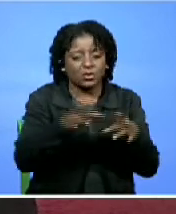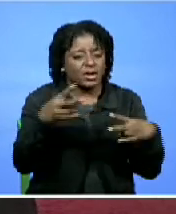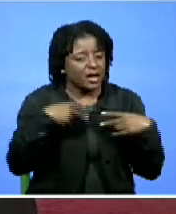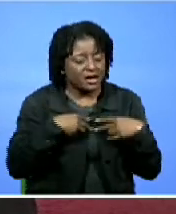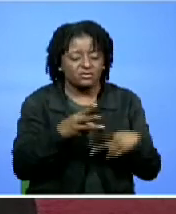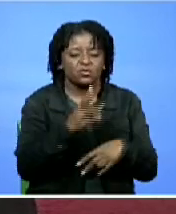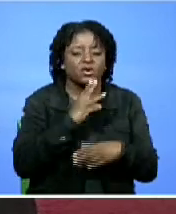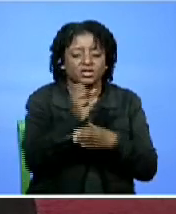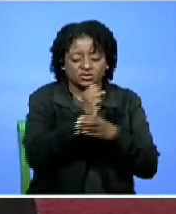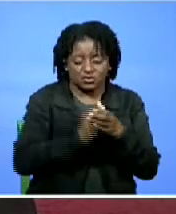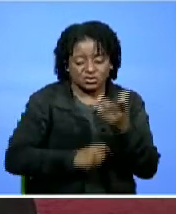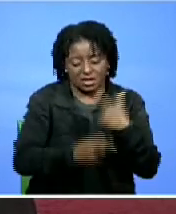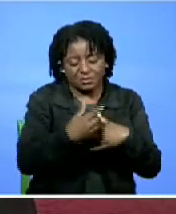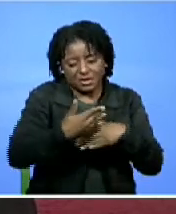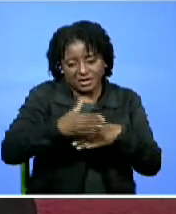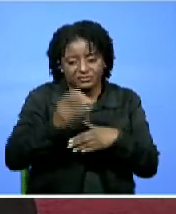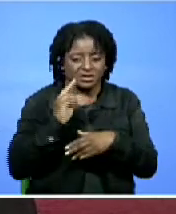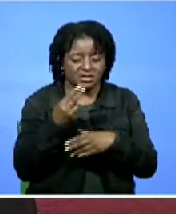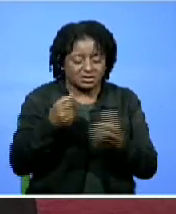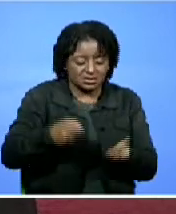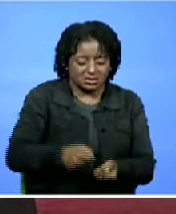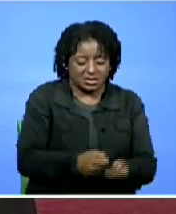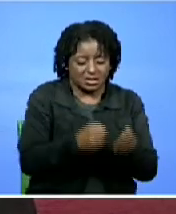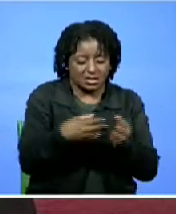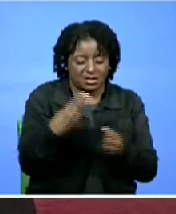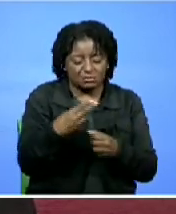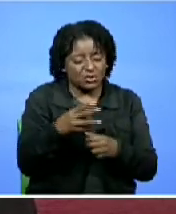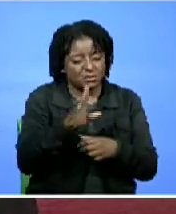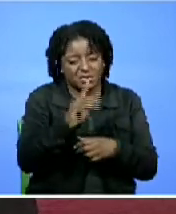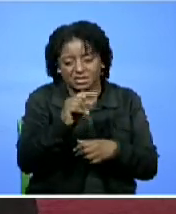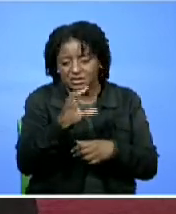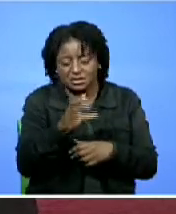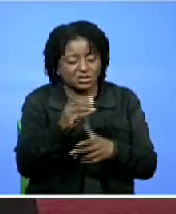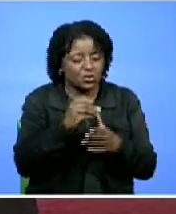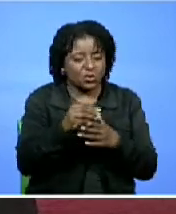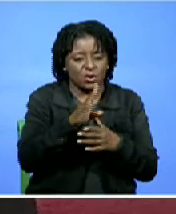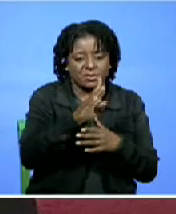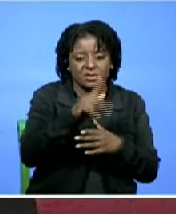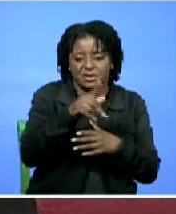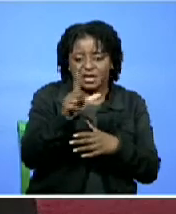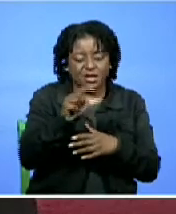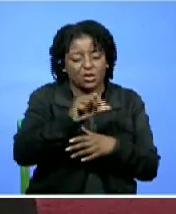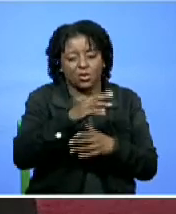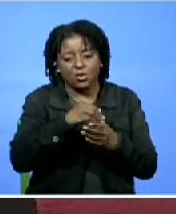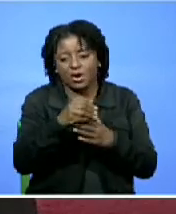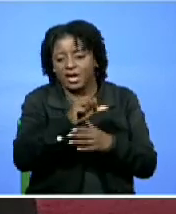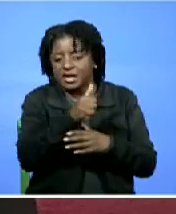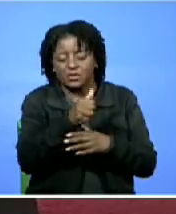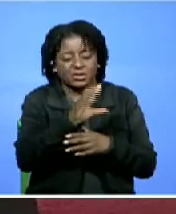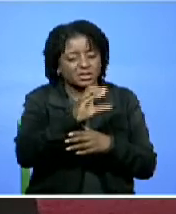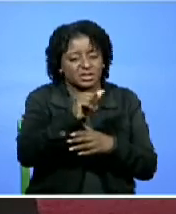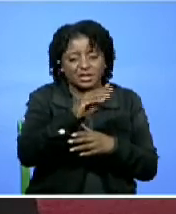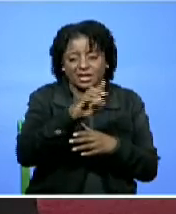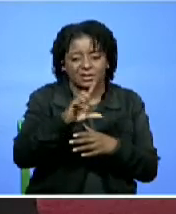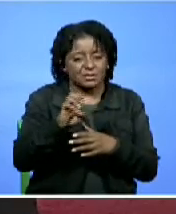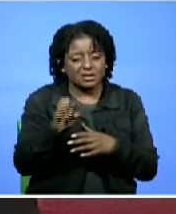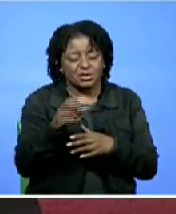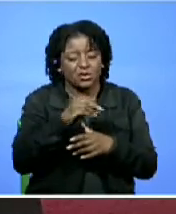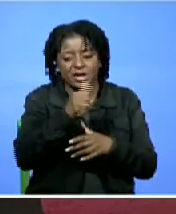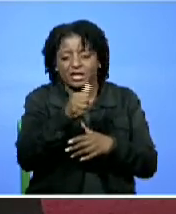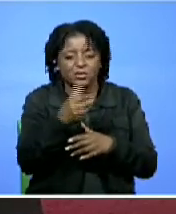behind us and digging it up. We don't have BTC or BPL or anybody else or cable or anybody else digging